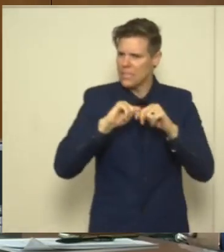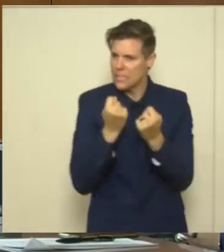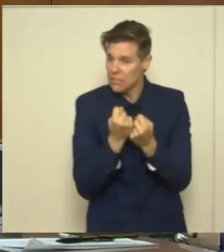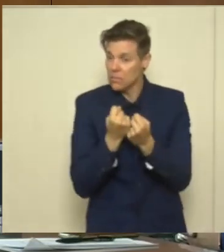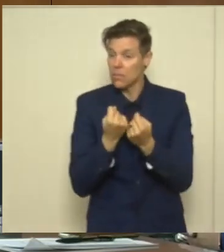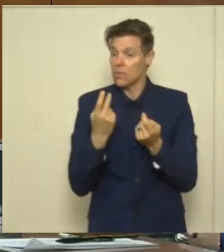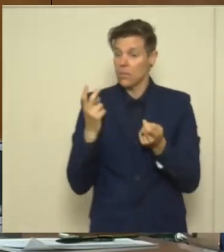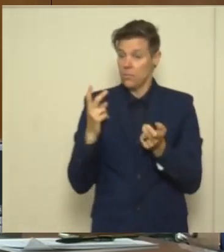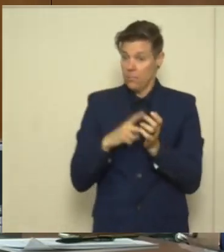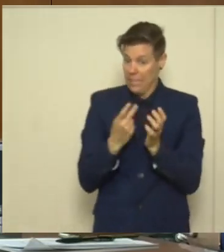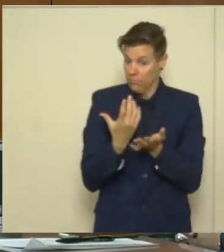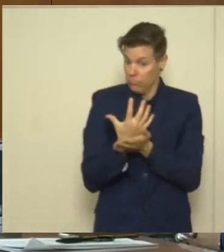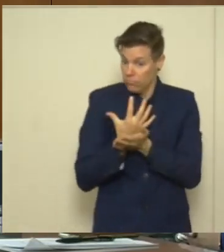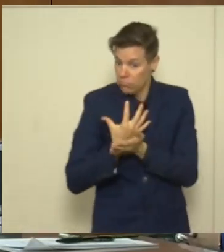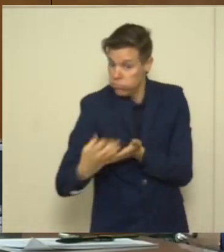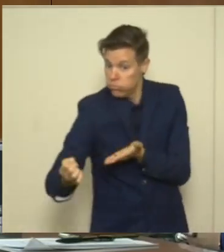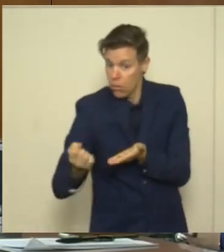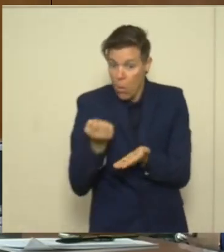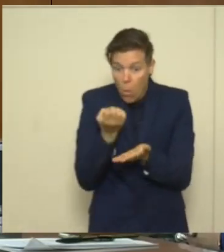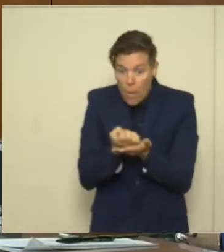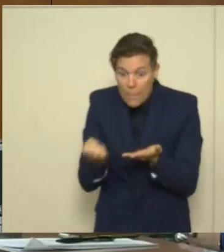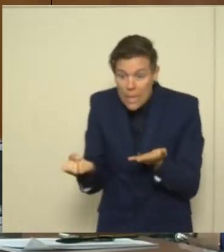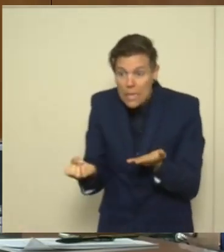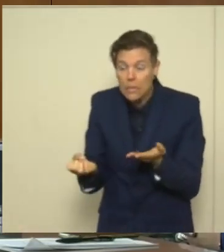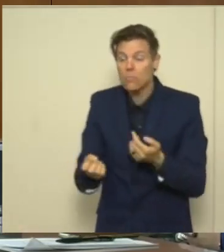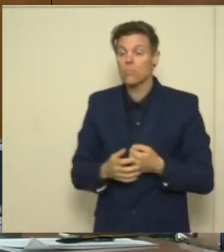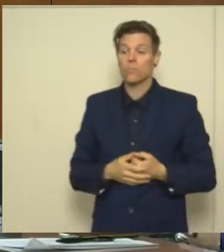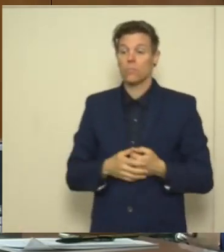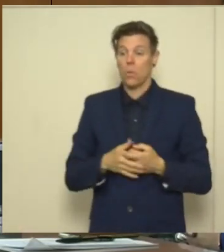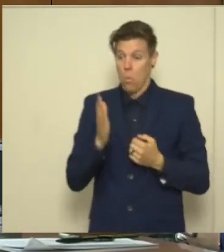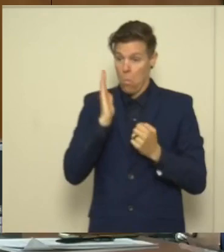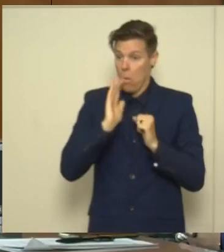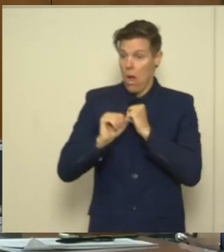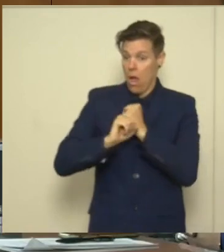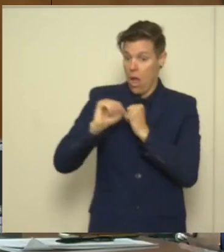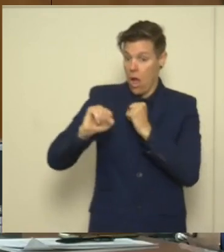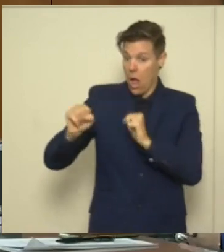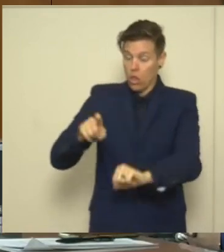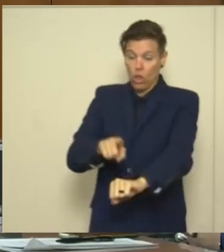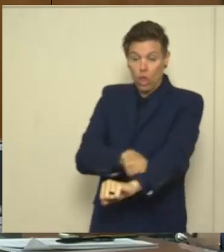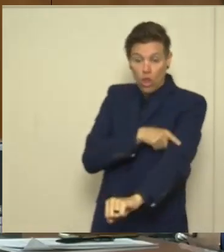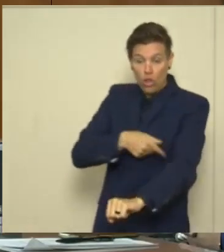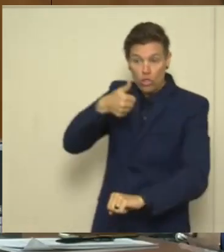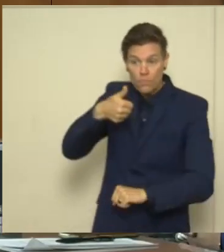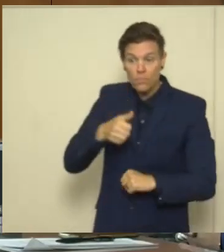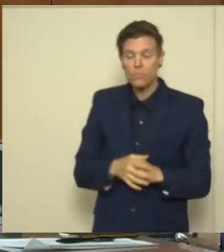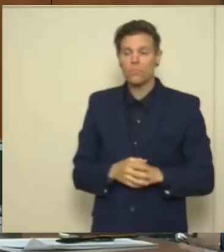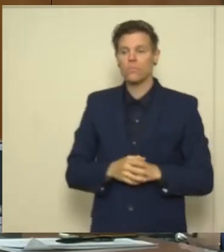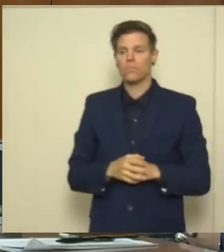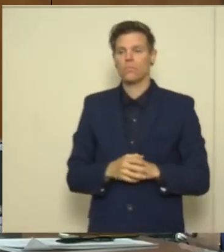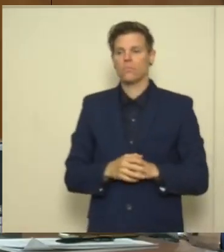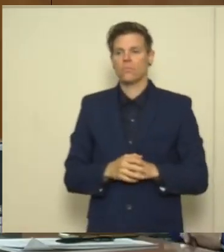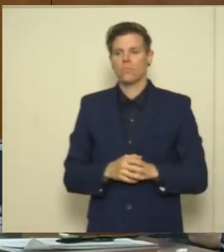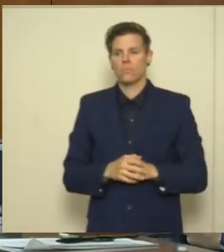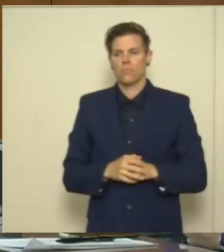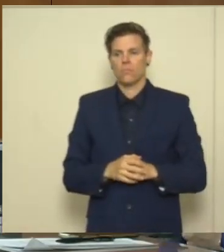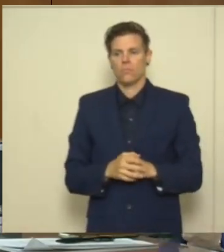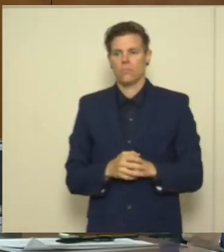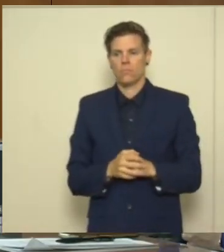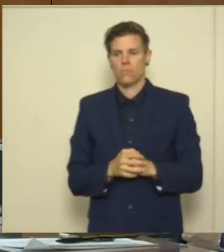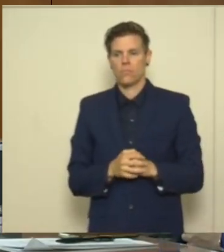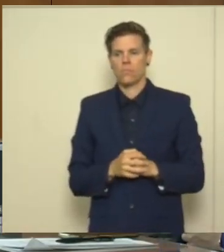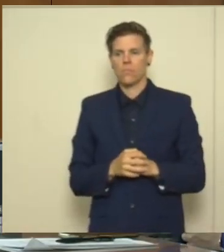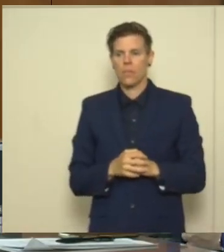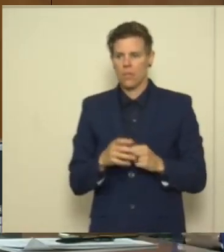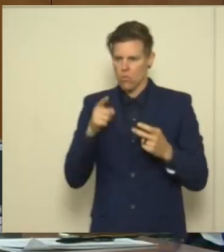reopenings? And then the second one was just something real quick. Have you guys started the 5% surveillance testing on schools? I wasn't sure if I missed something about